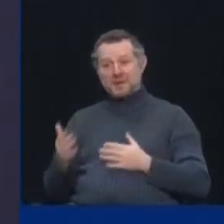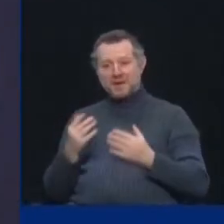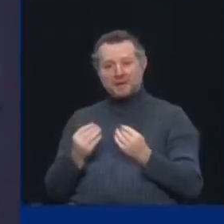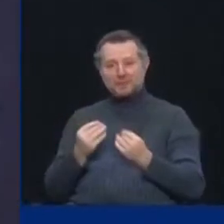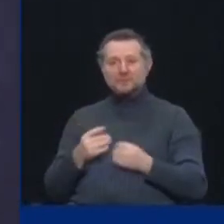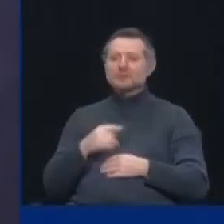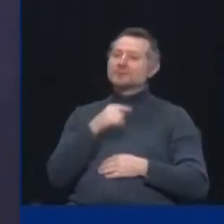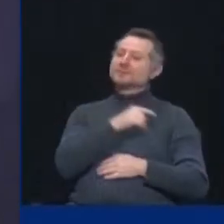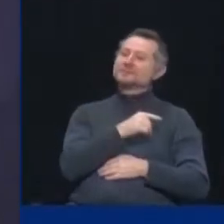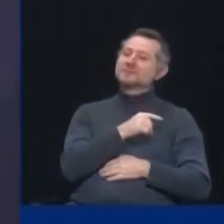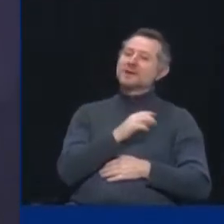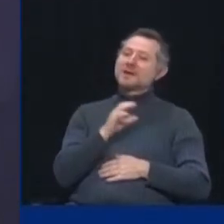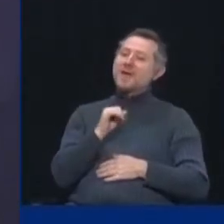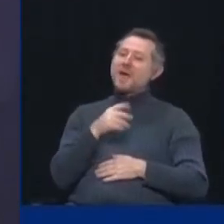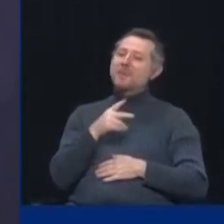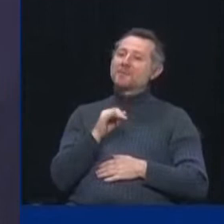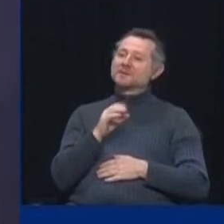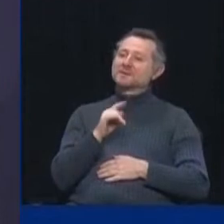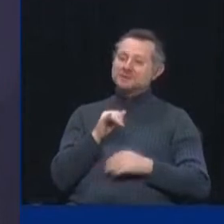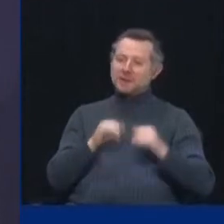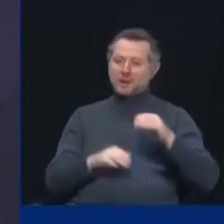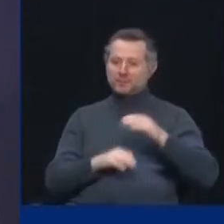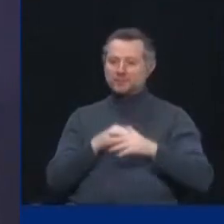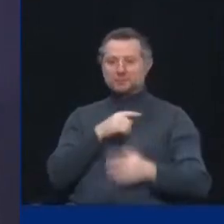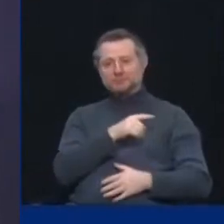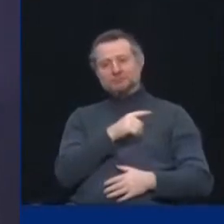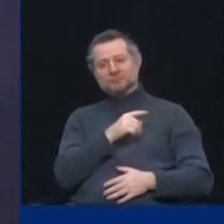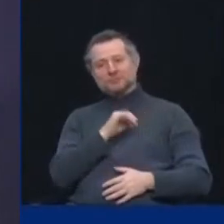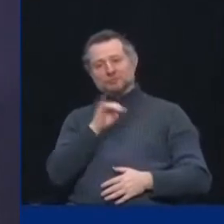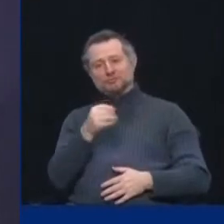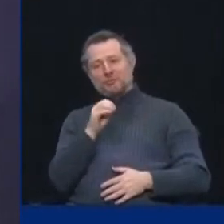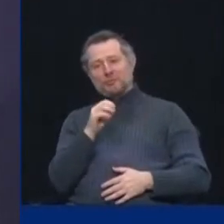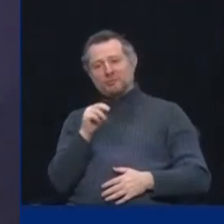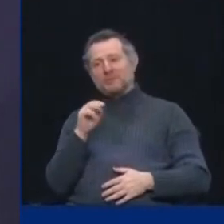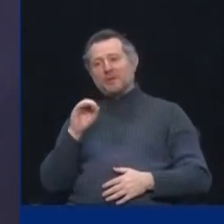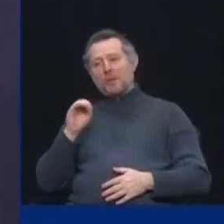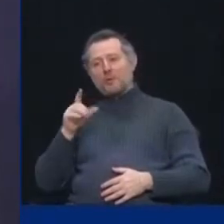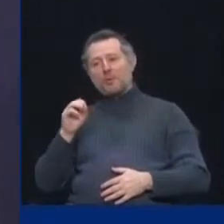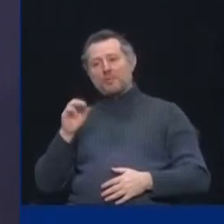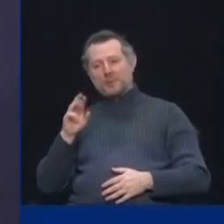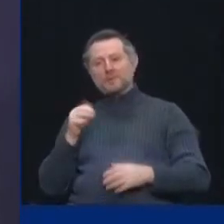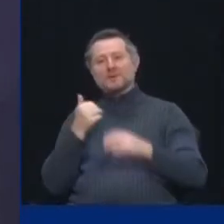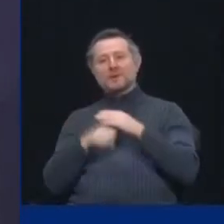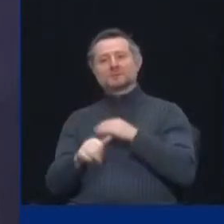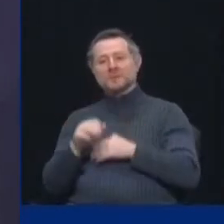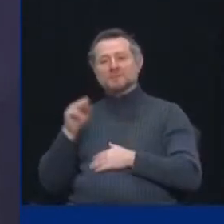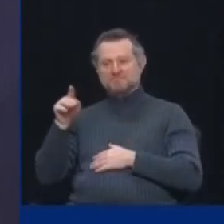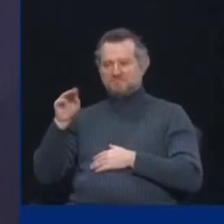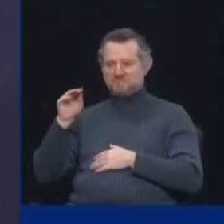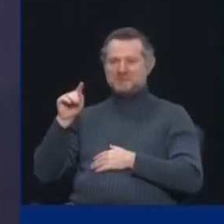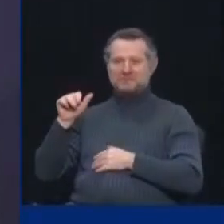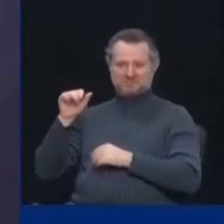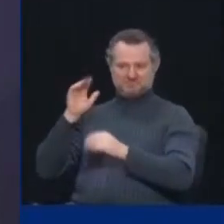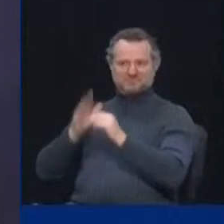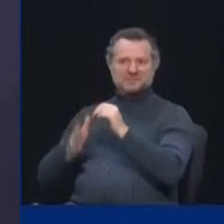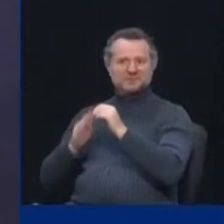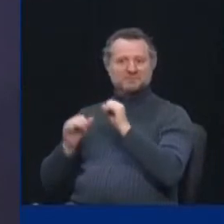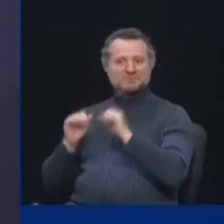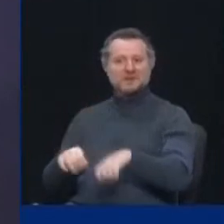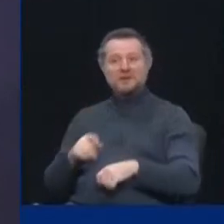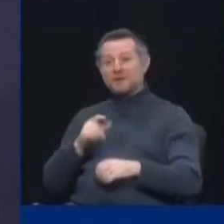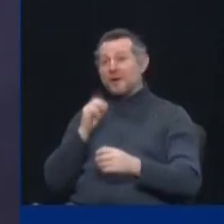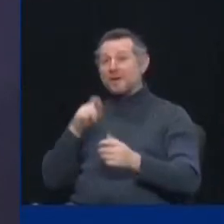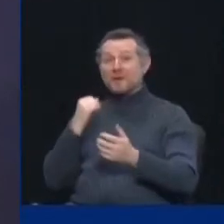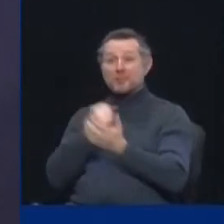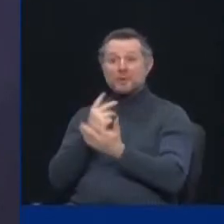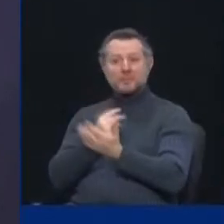with Jano Lieber at the MTA to get it done. You had to get all the approvals, but you needed one